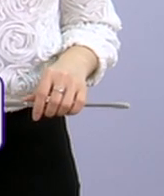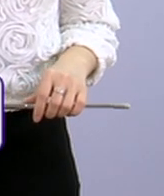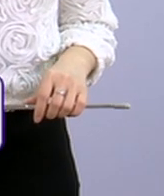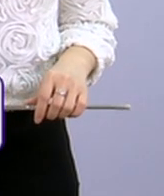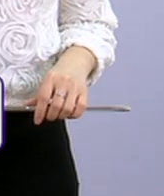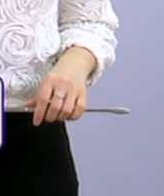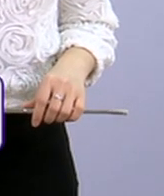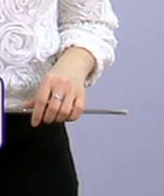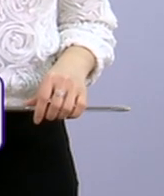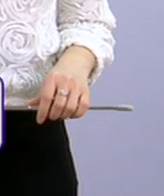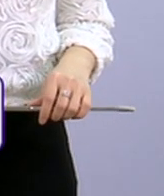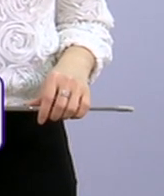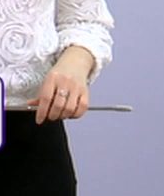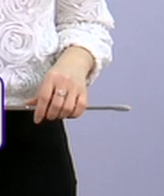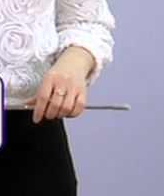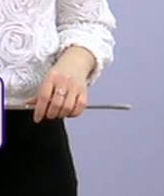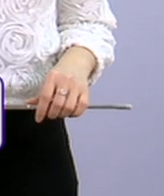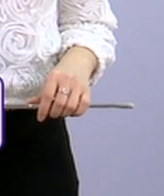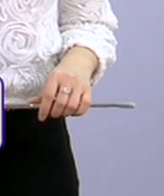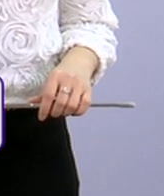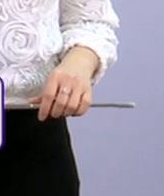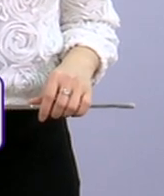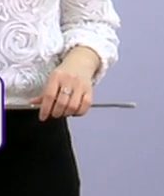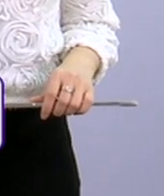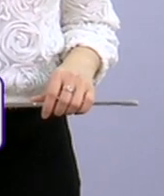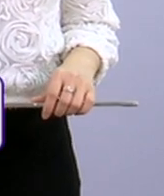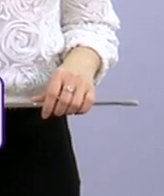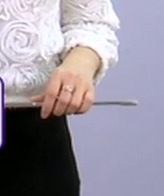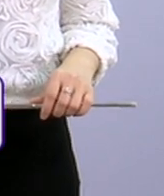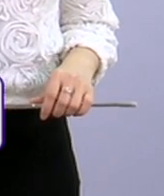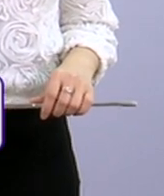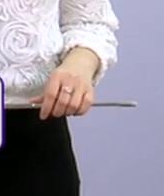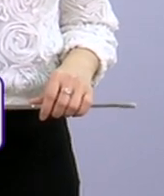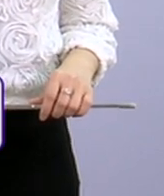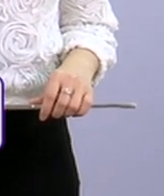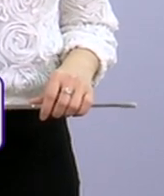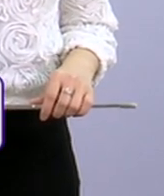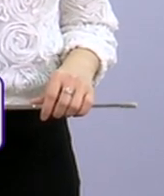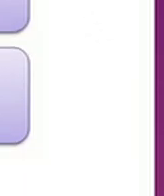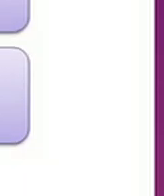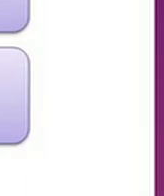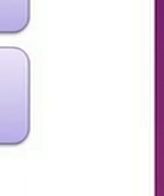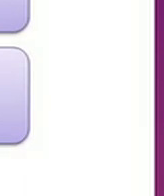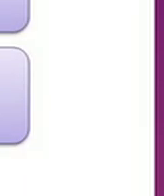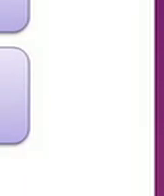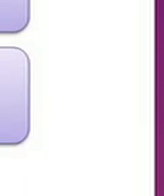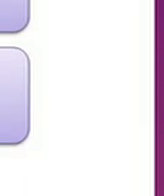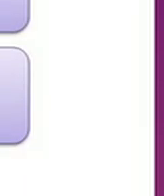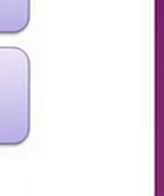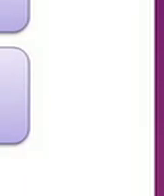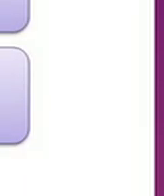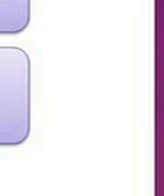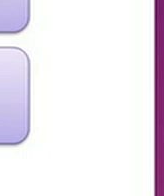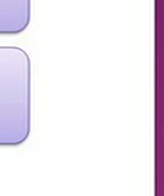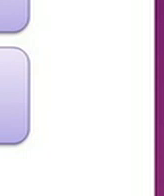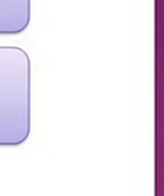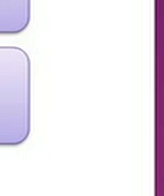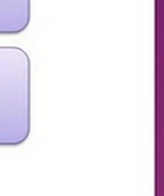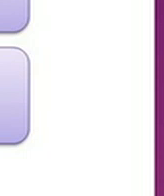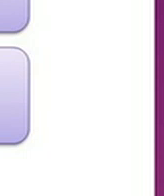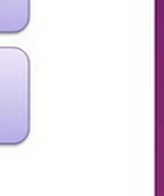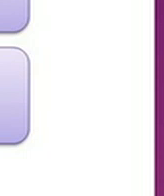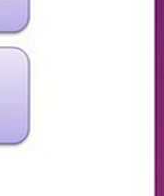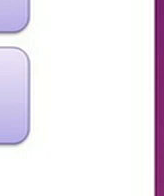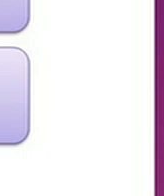Dear children, are you ready? Let's check. Listen carefully. Can I go skiing at the weekend,